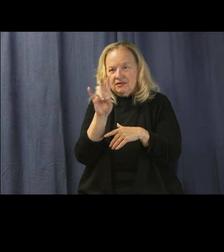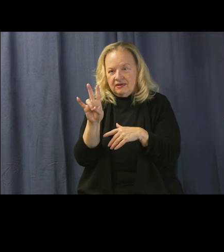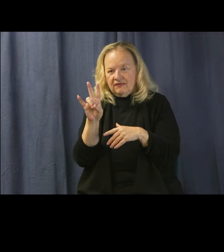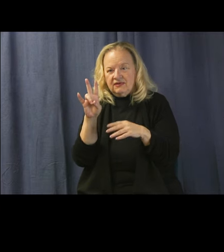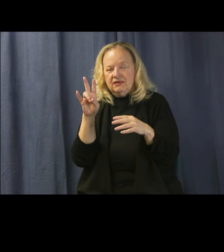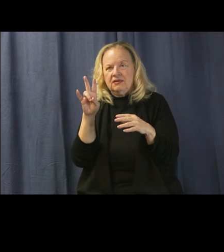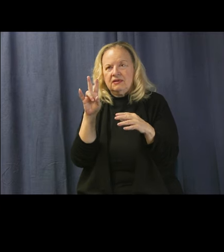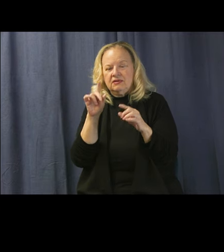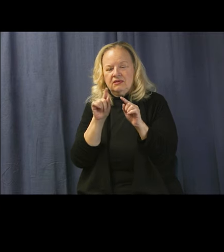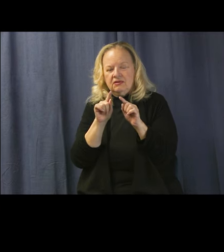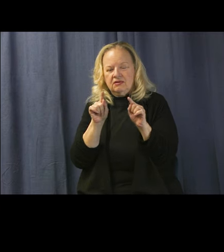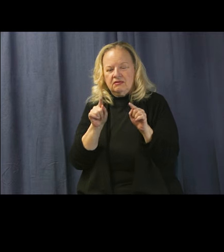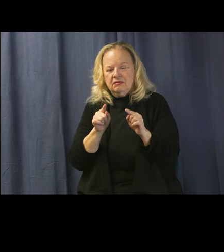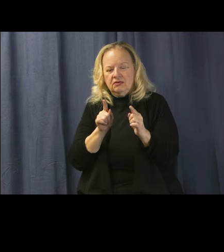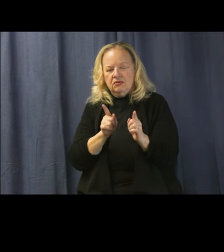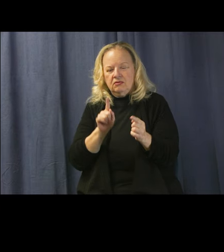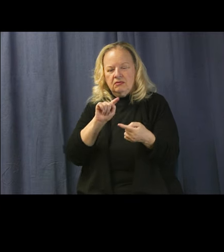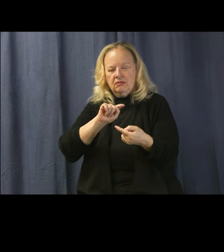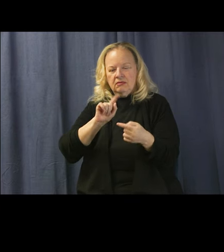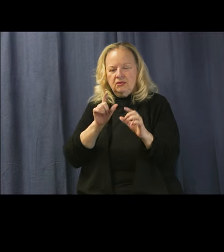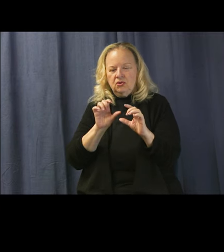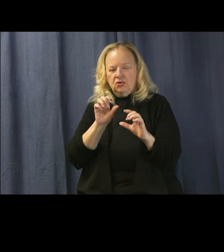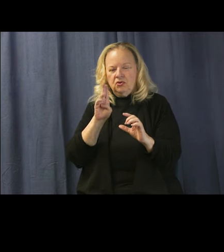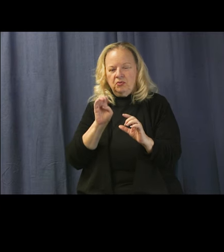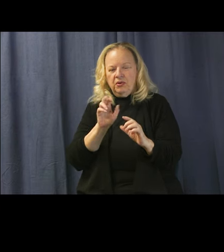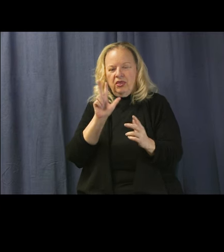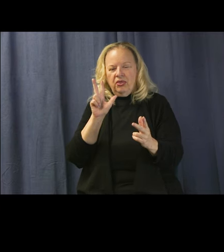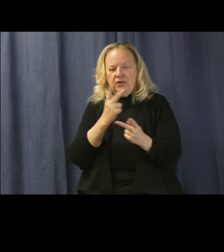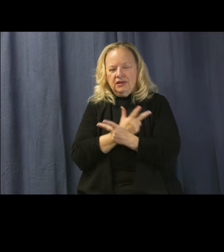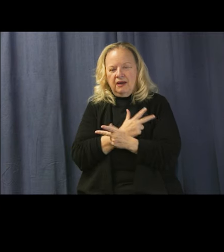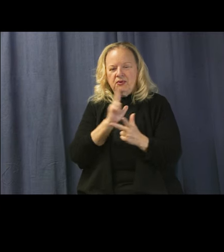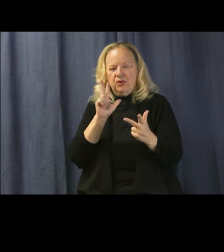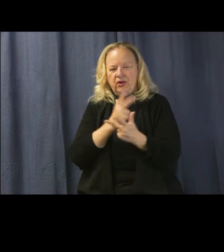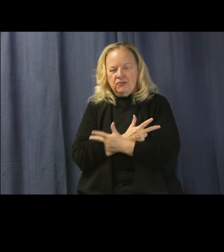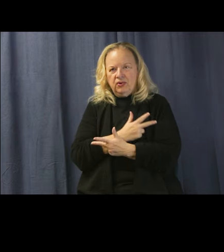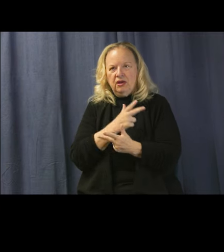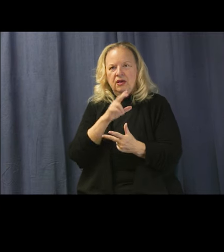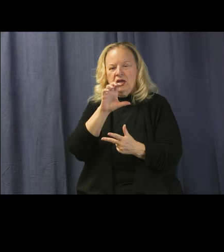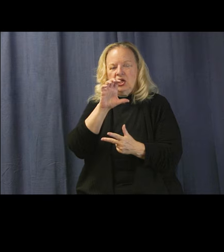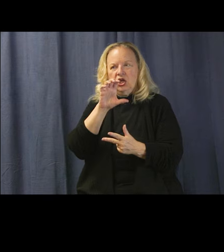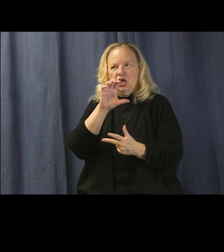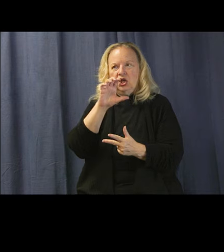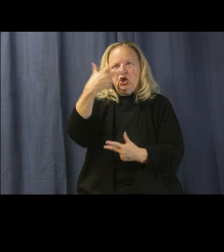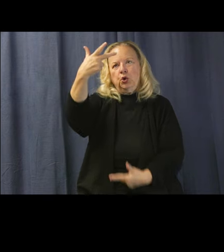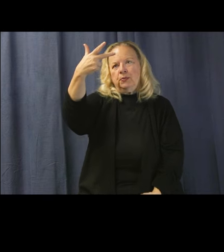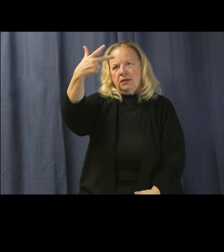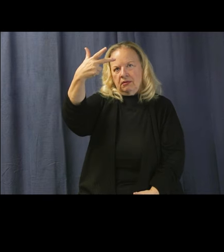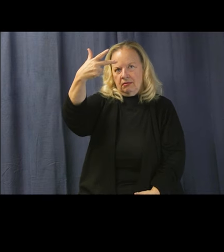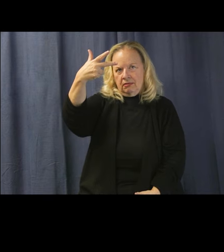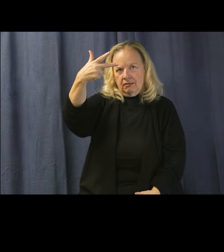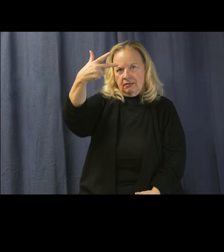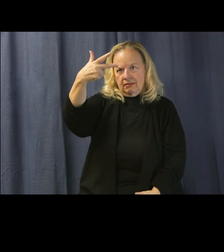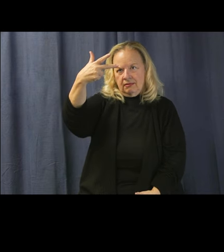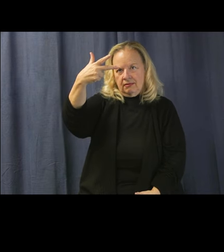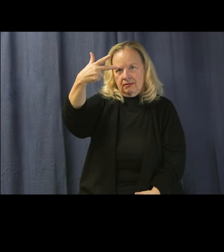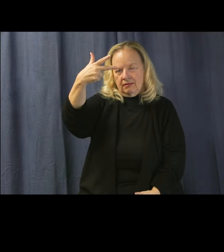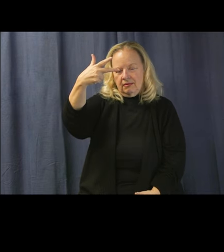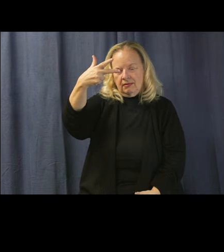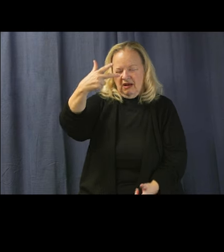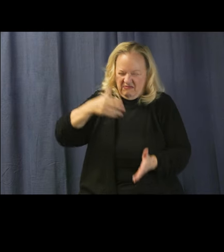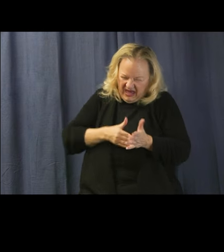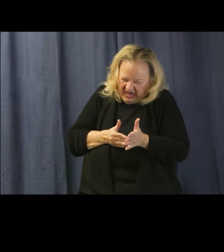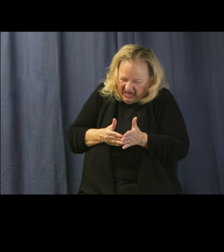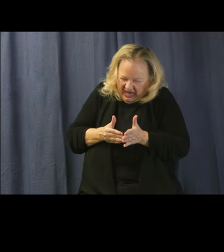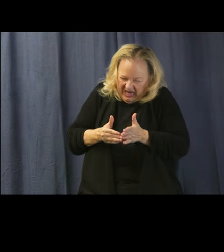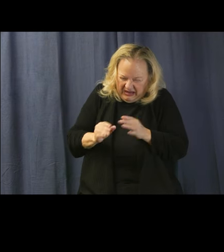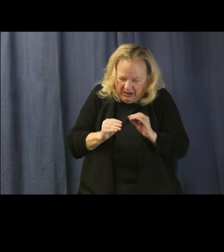27 is a cube. 3 times 3 times 3. Out of the gazillion